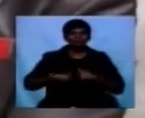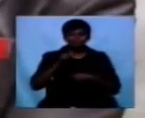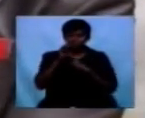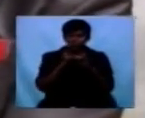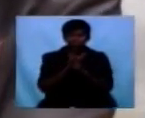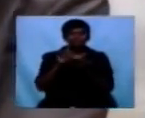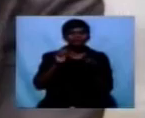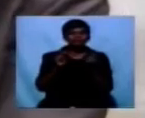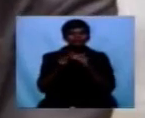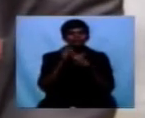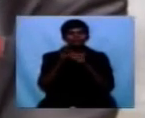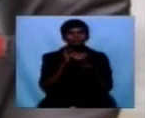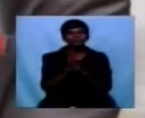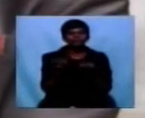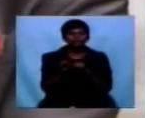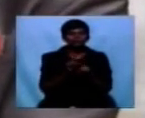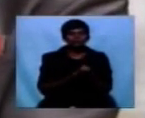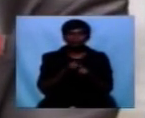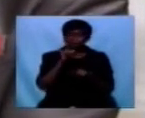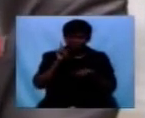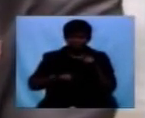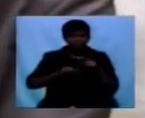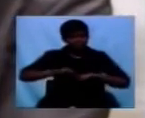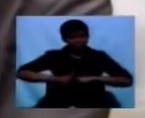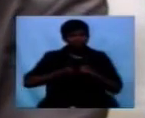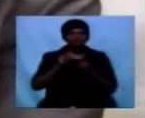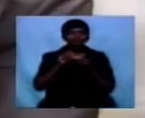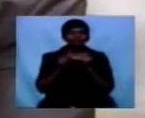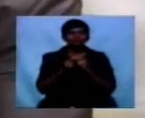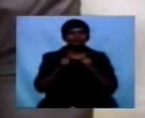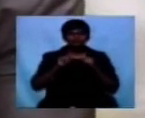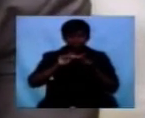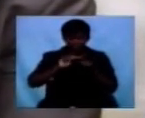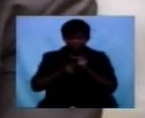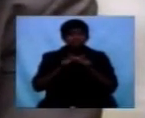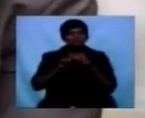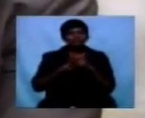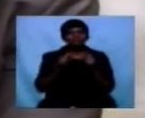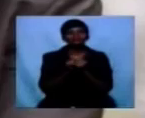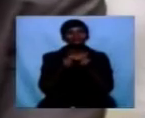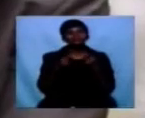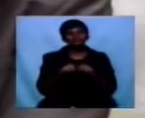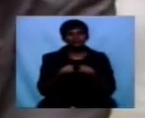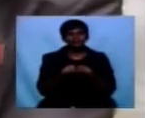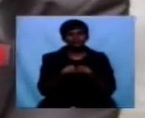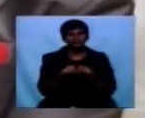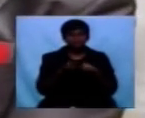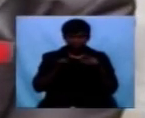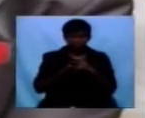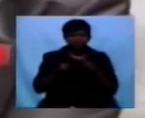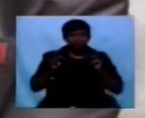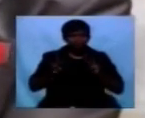change the world, and nobody is prepared to change themselves. And I have told them, change must begin with you. Begin